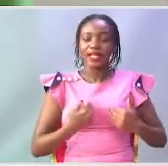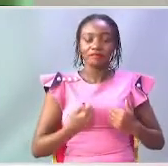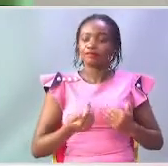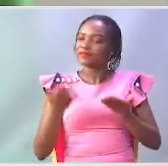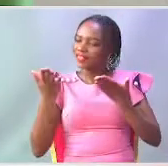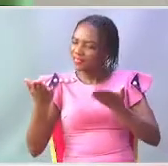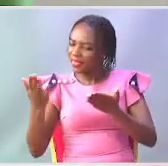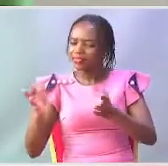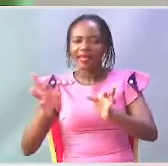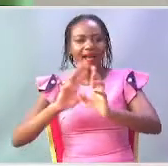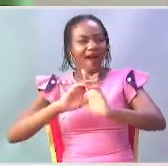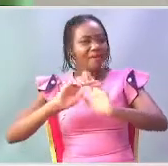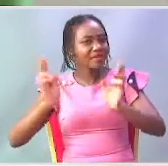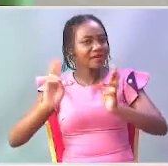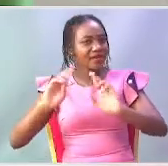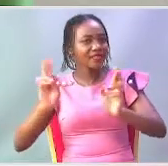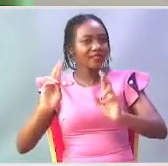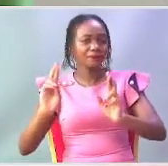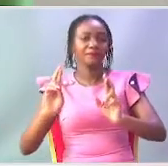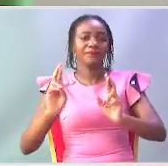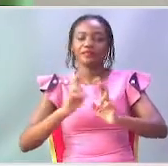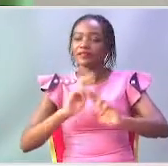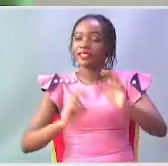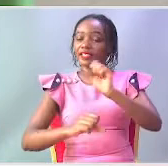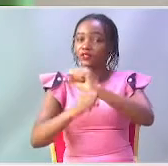available as the face and